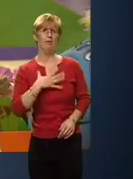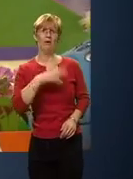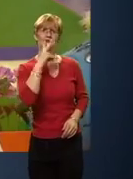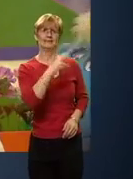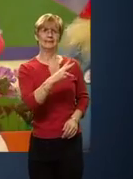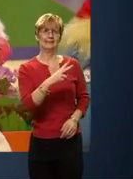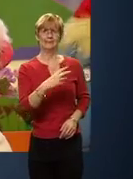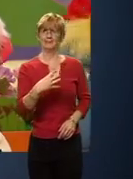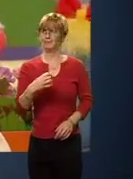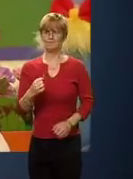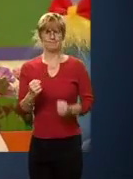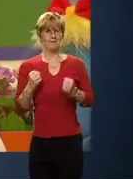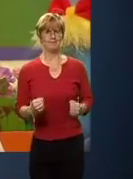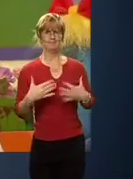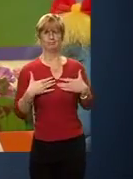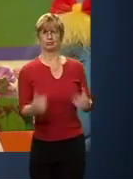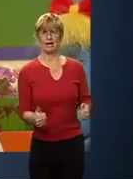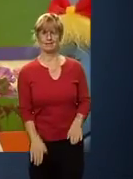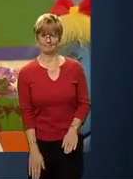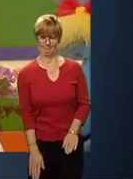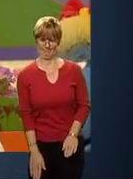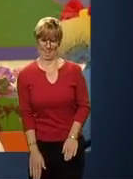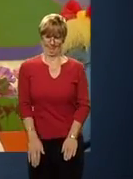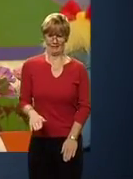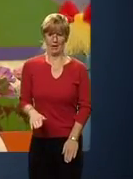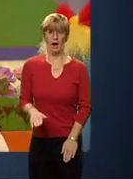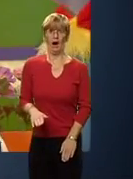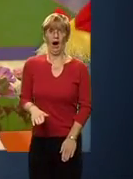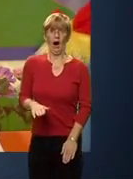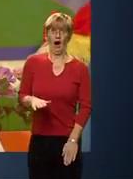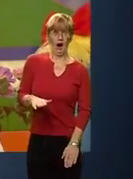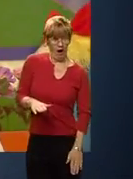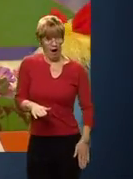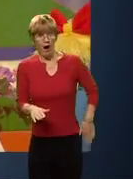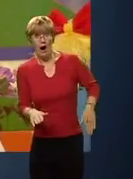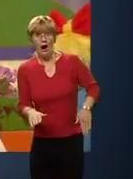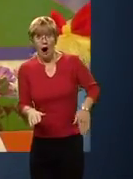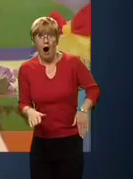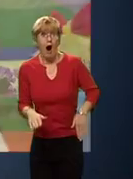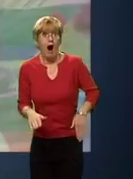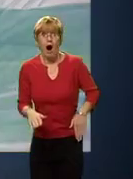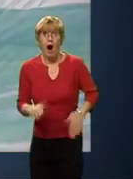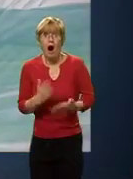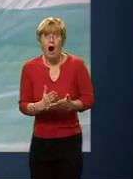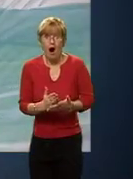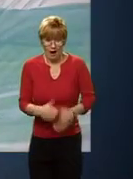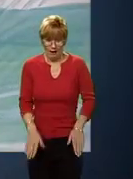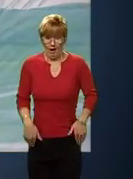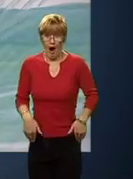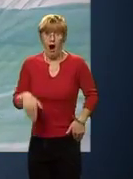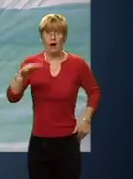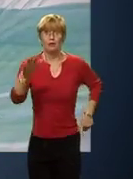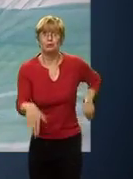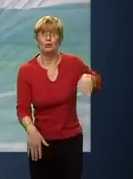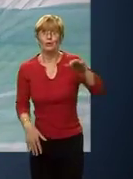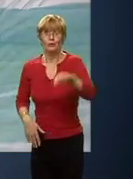much. Bravely, she took first one foot and then the other off the bottom. She